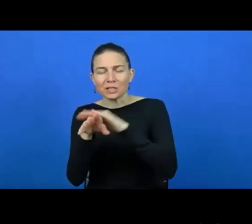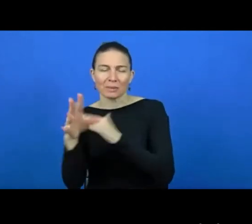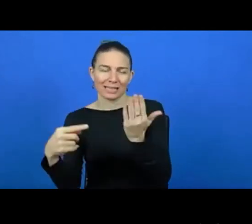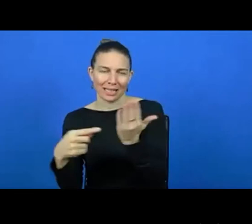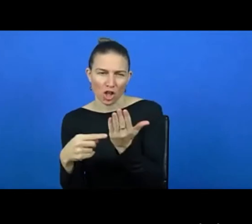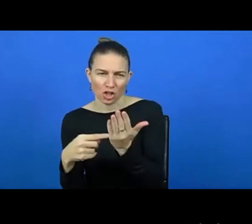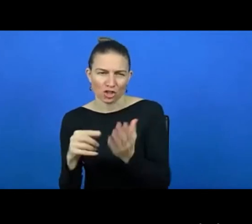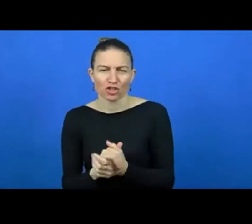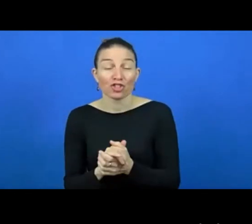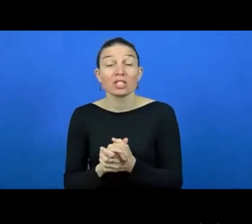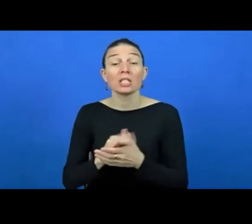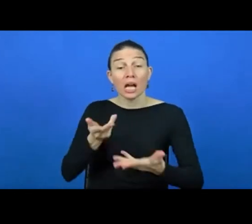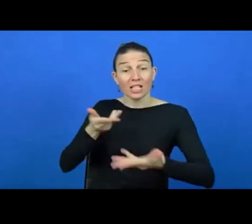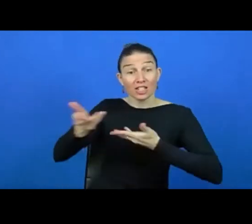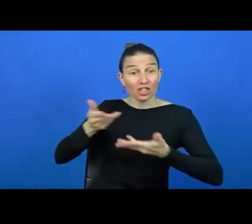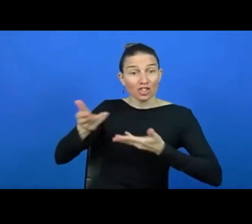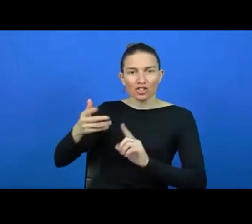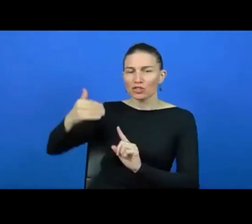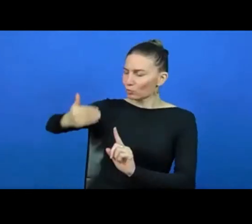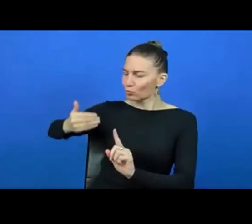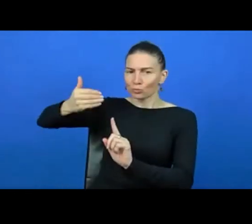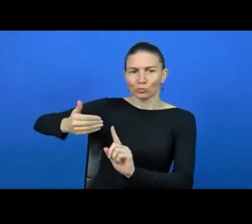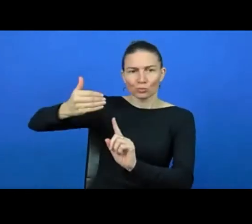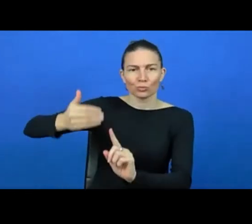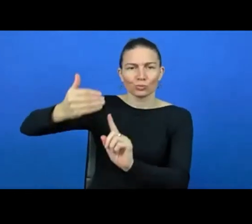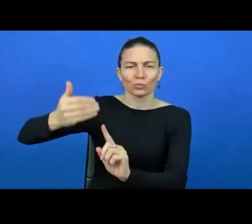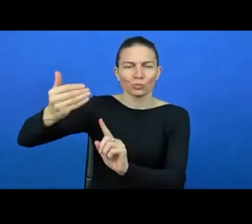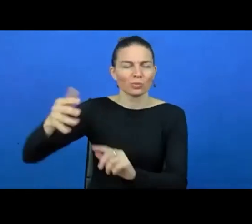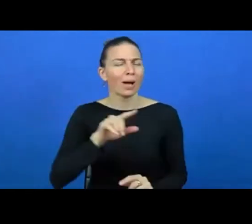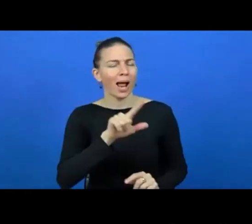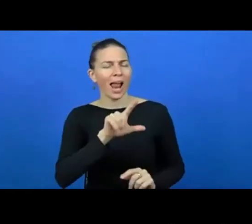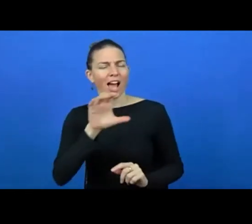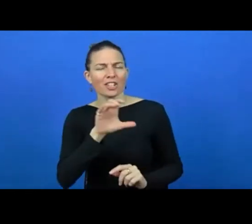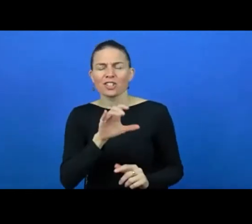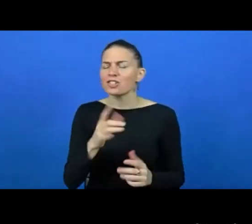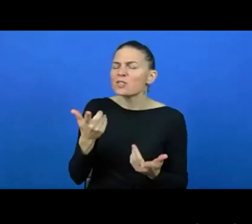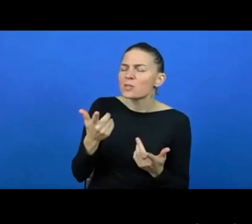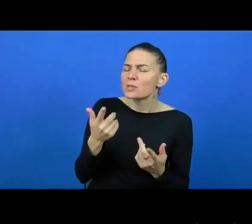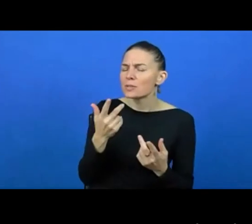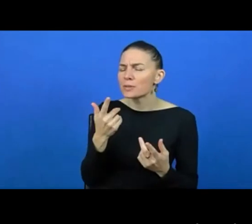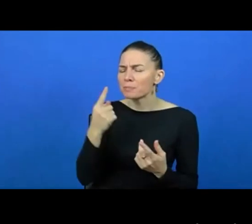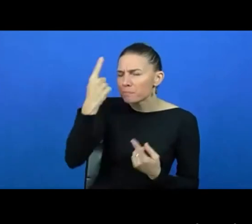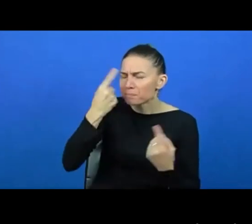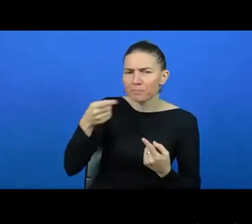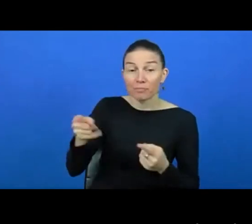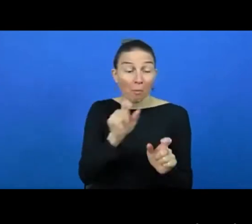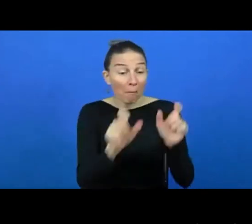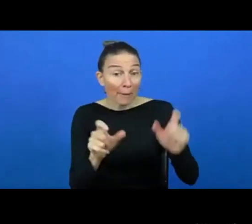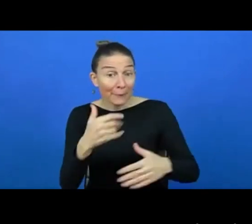discussions organized by Leonard Cheshire to explore the potential of technology to support people with disabilities